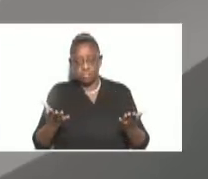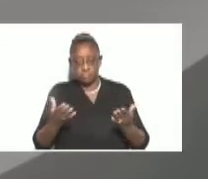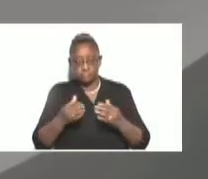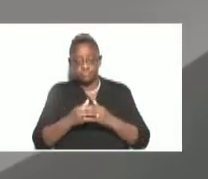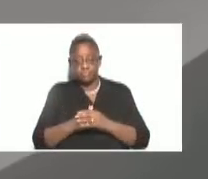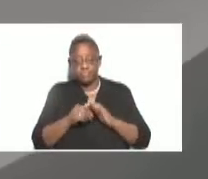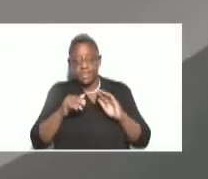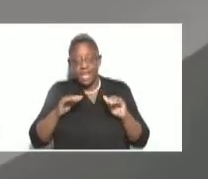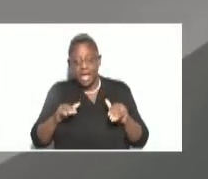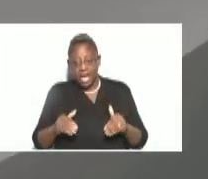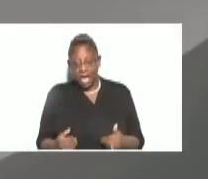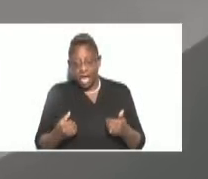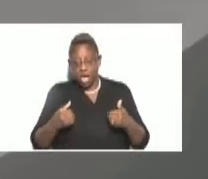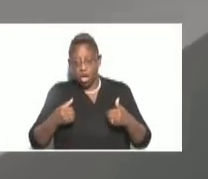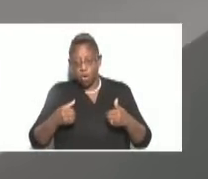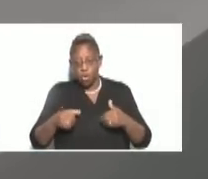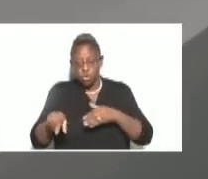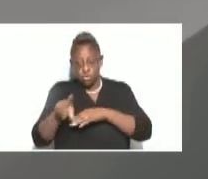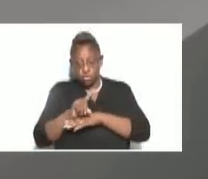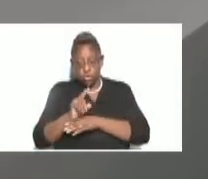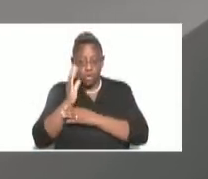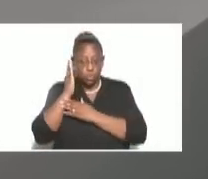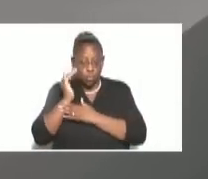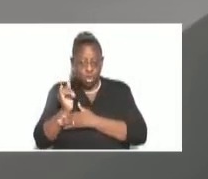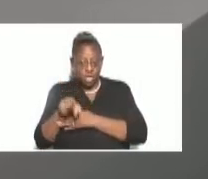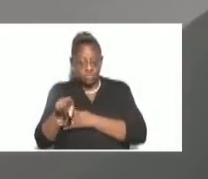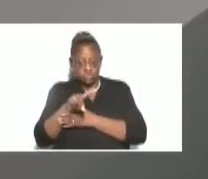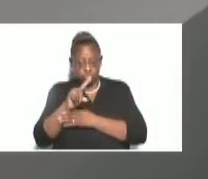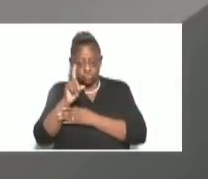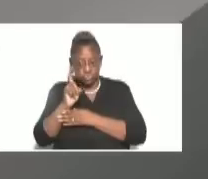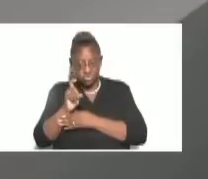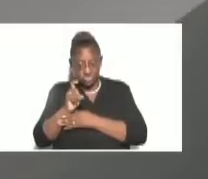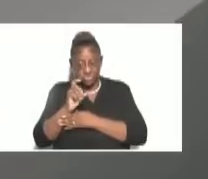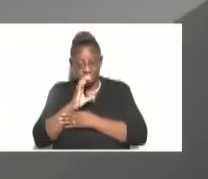So how are you and why should you be?